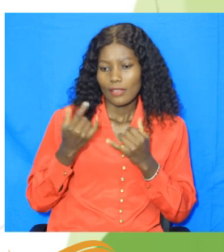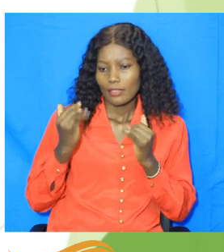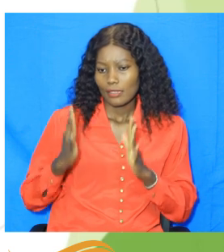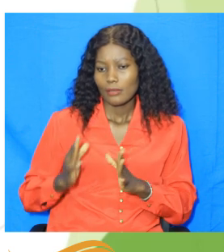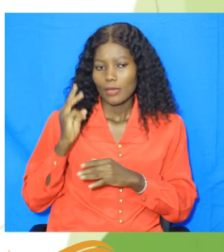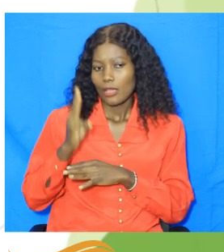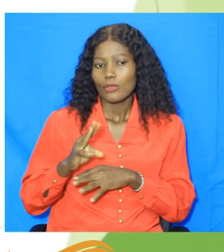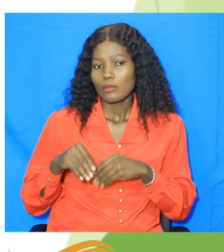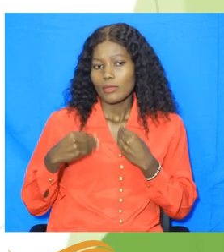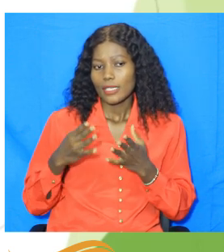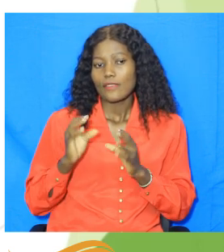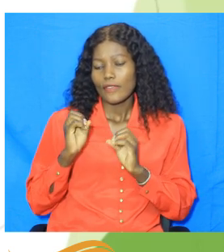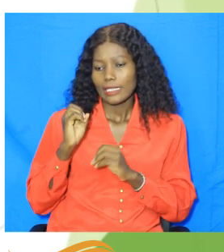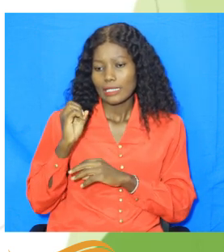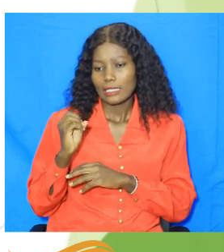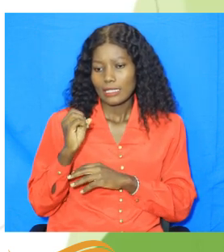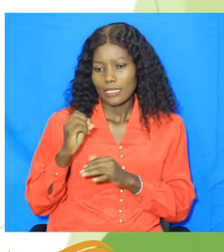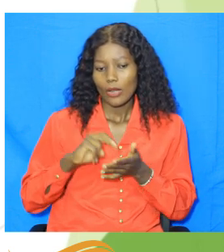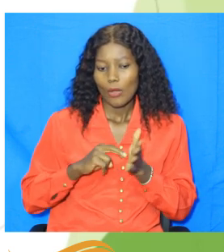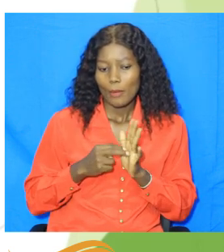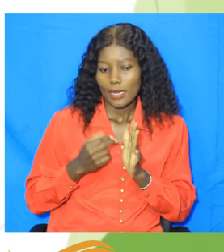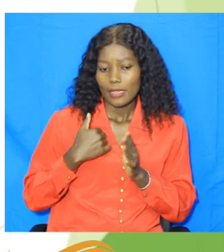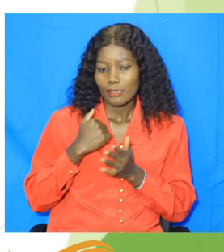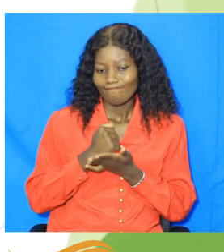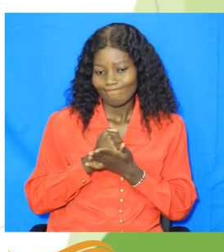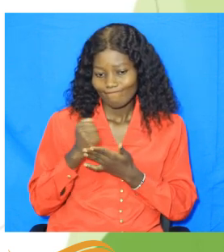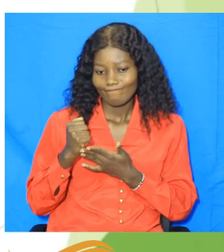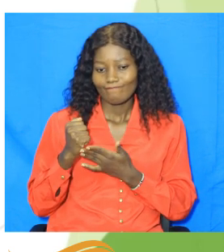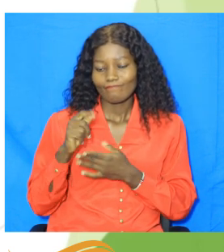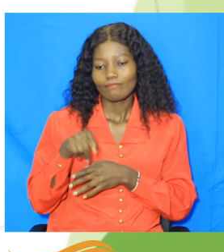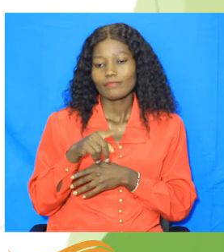given 0, meaning they have been disqualified.